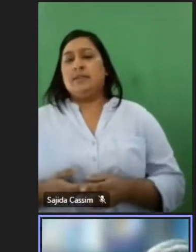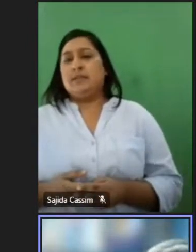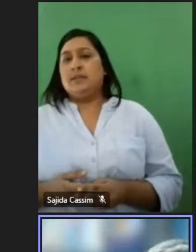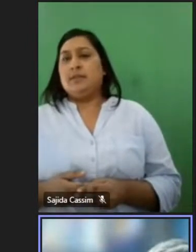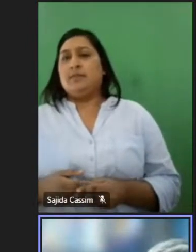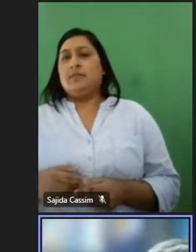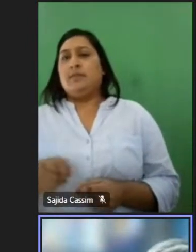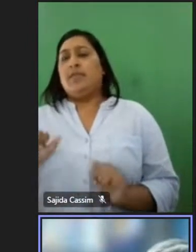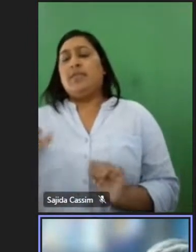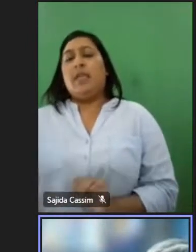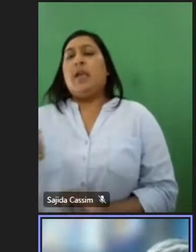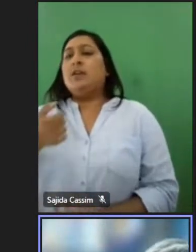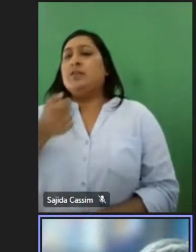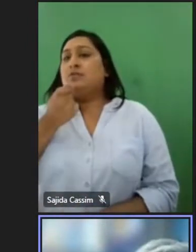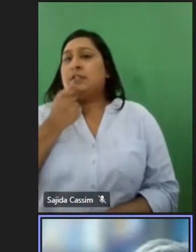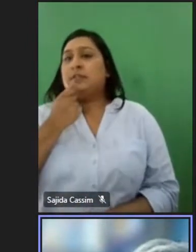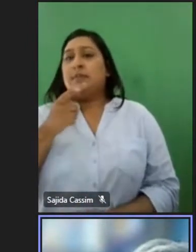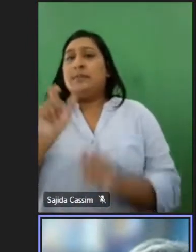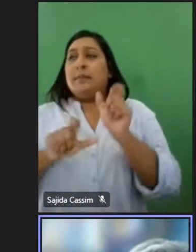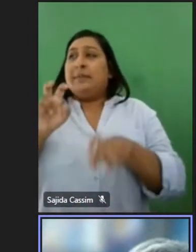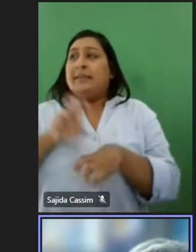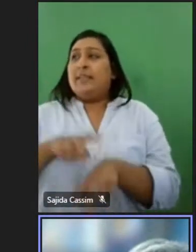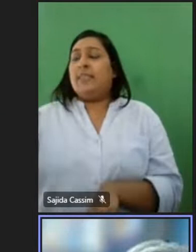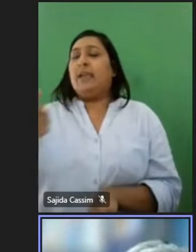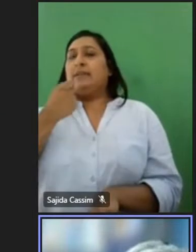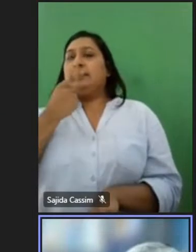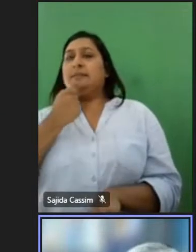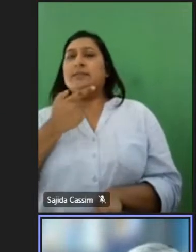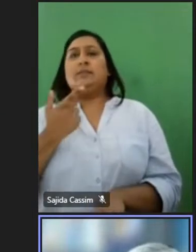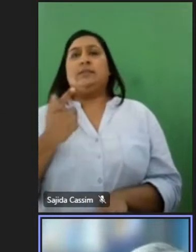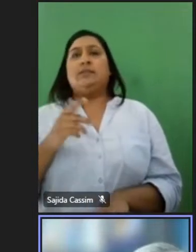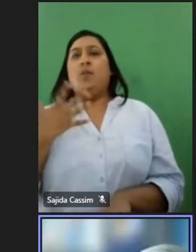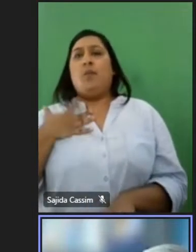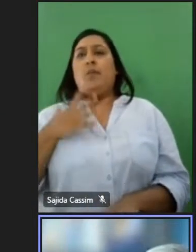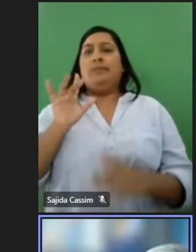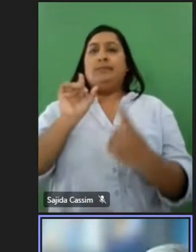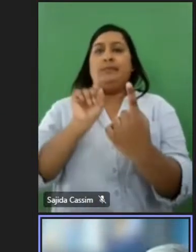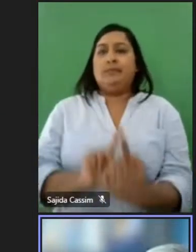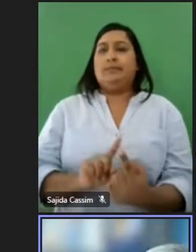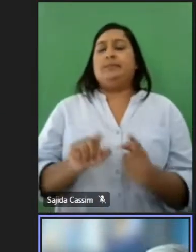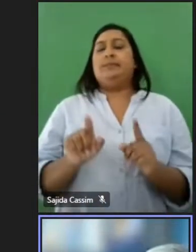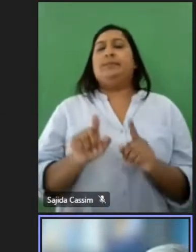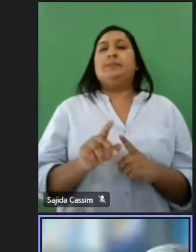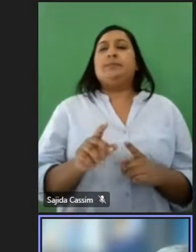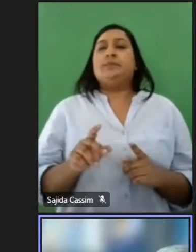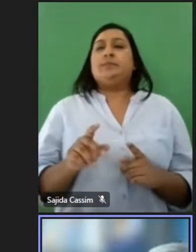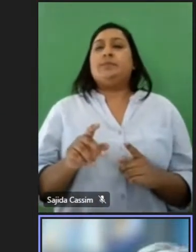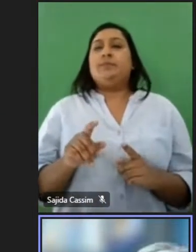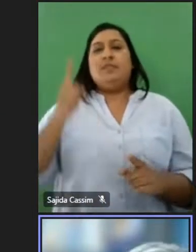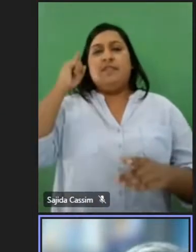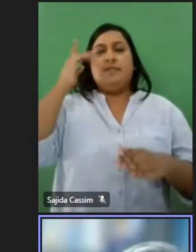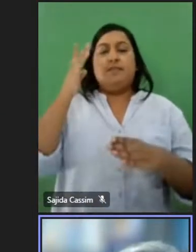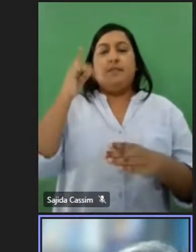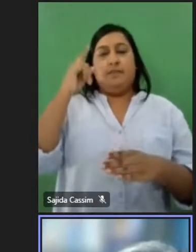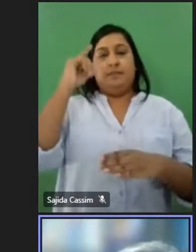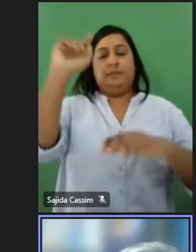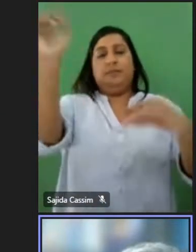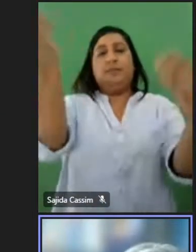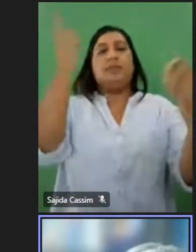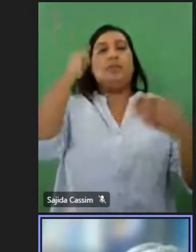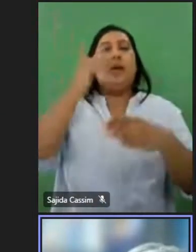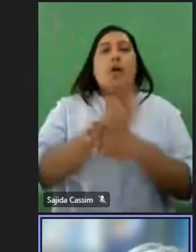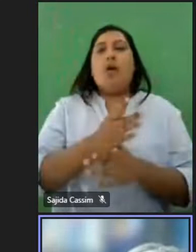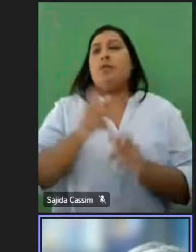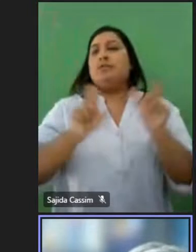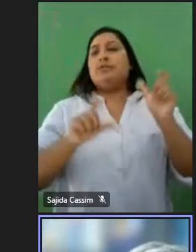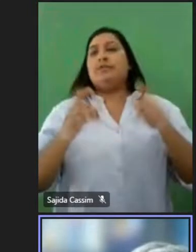treatment that people needed, such as rehabilitative treatment, physiotherapy, and so